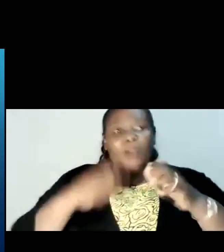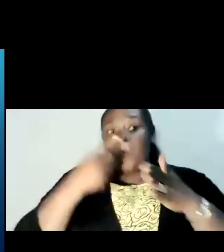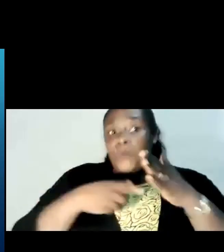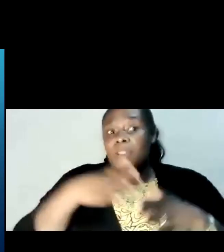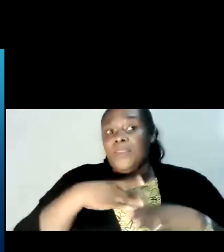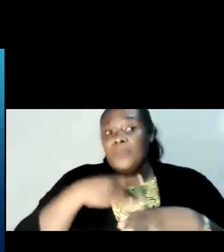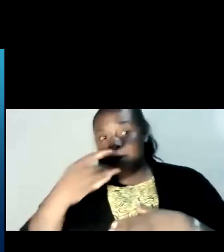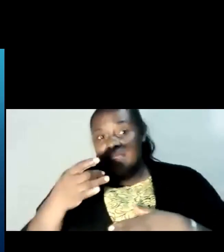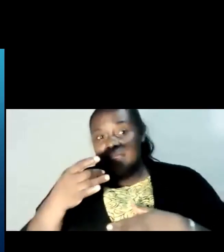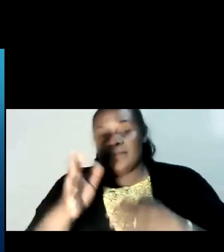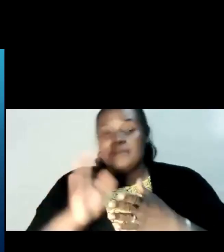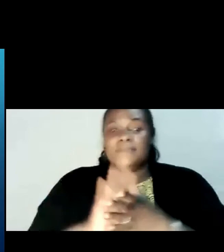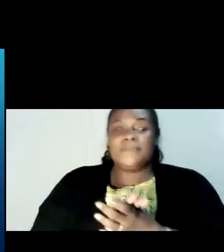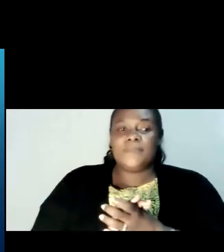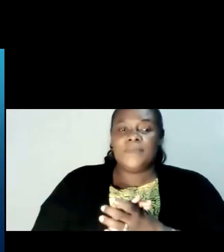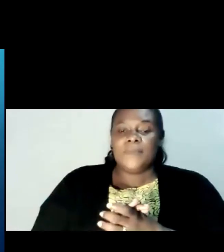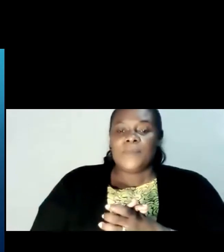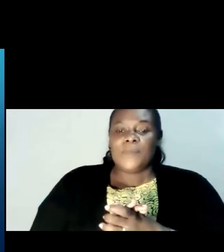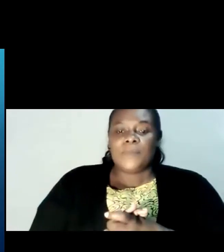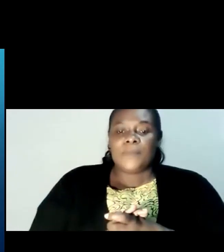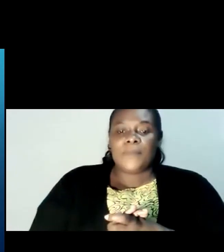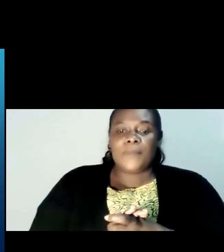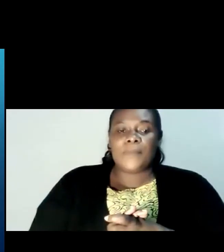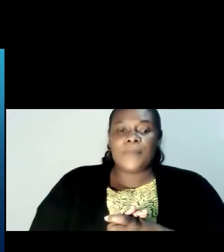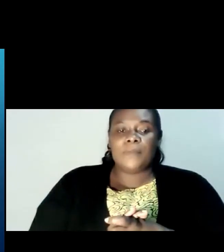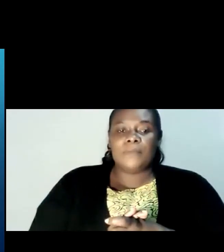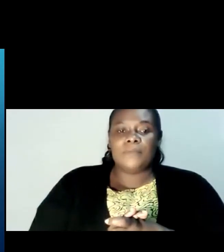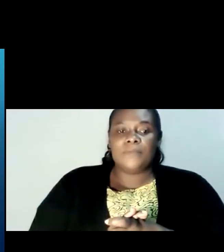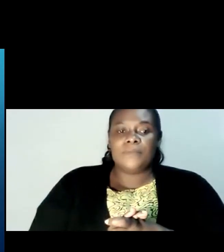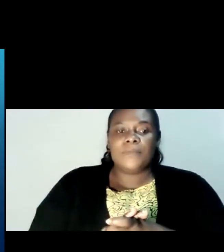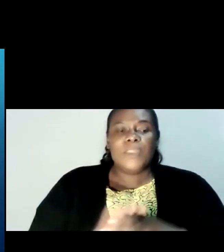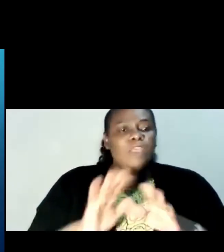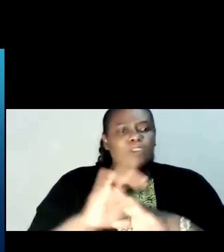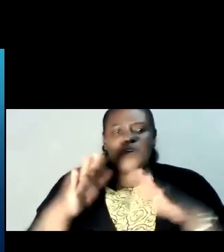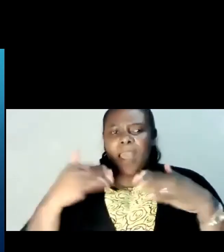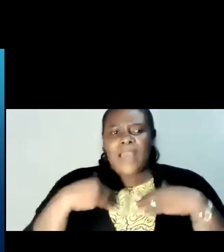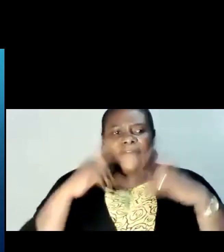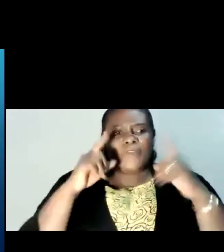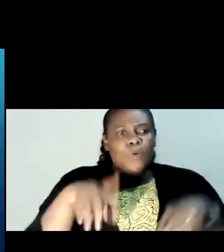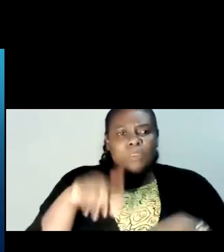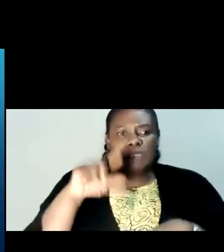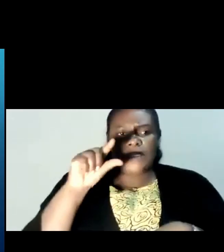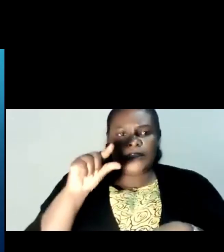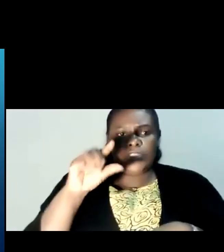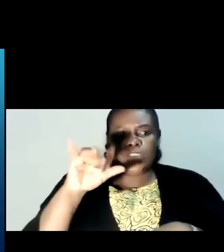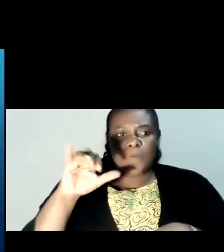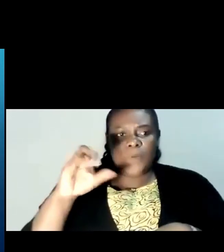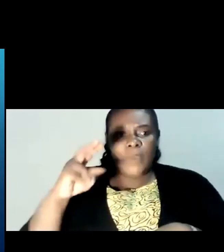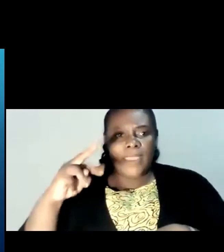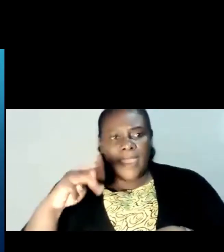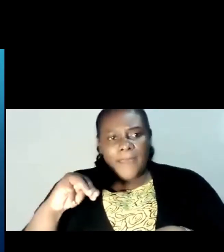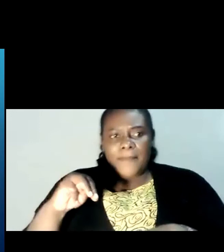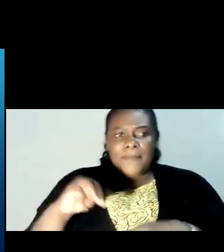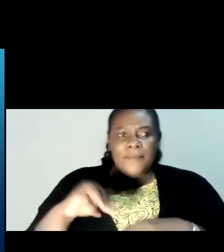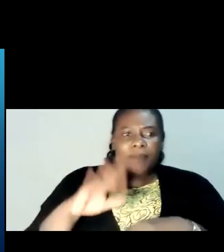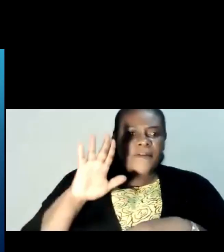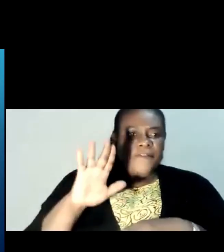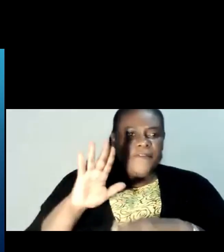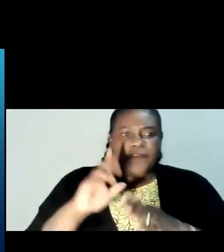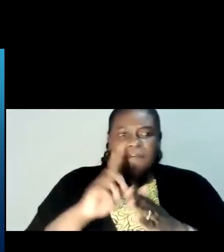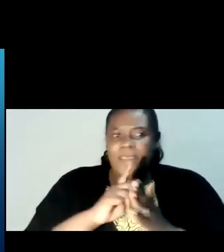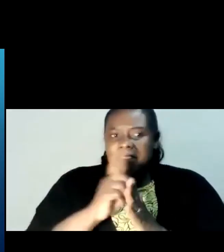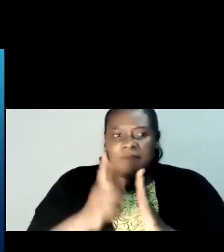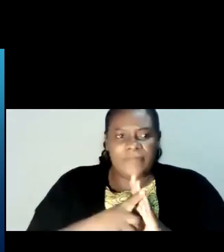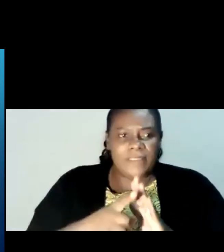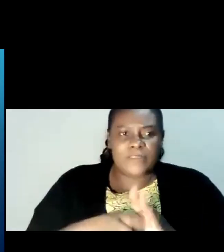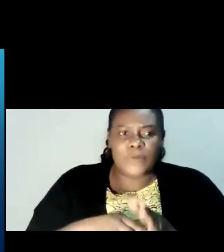It doesn't have to involve going to the gym 5 days a week for an hour. A